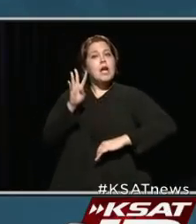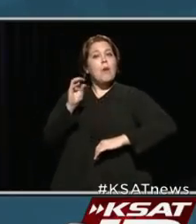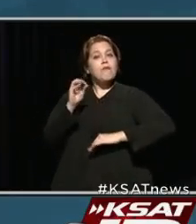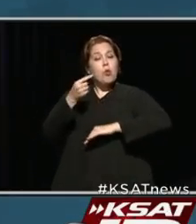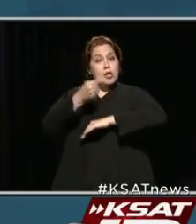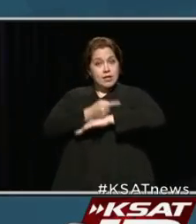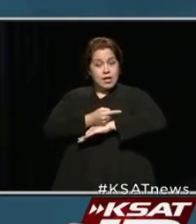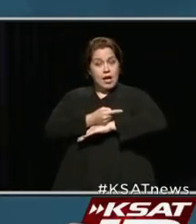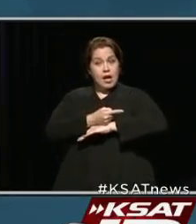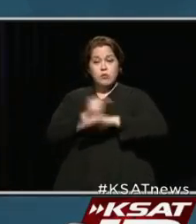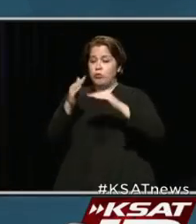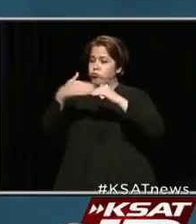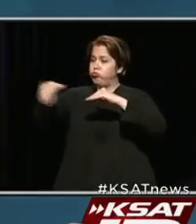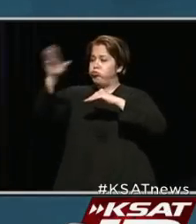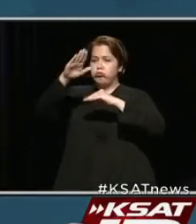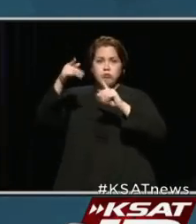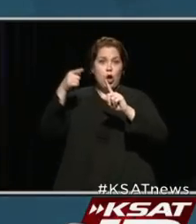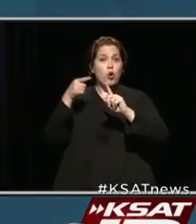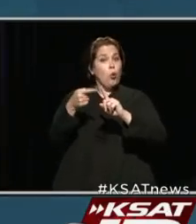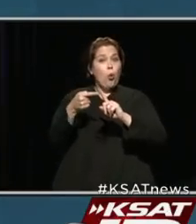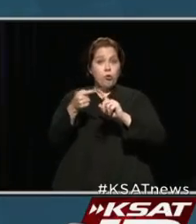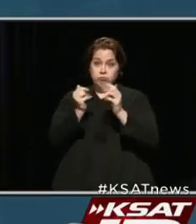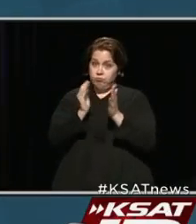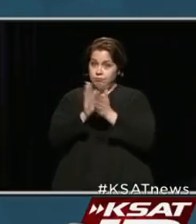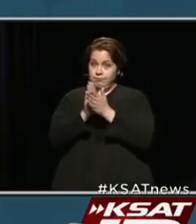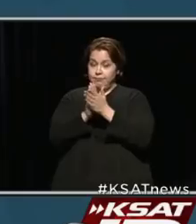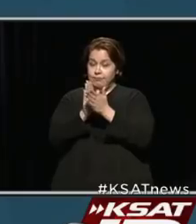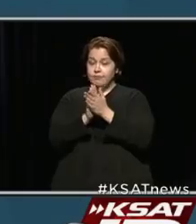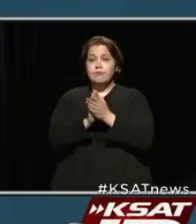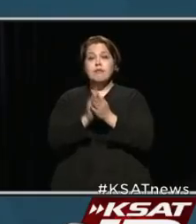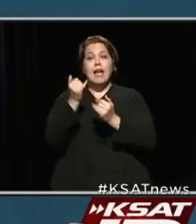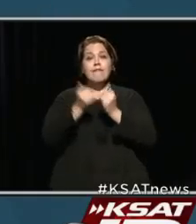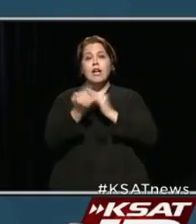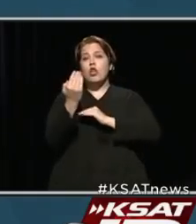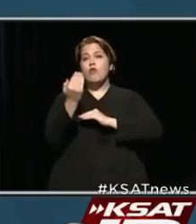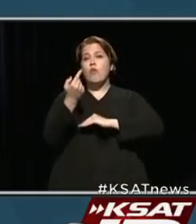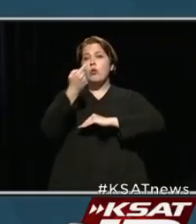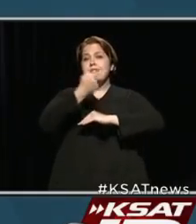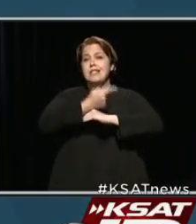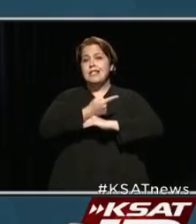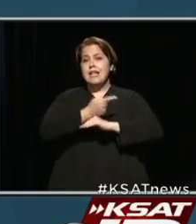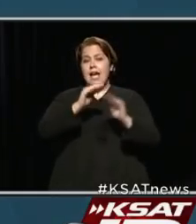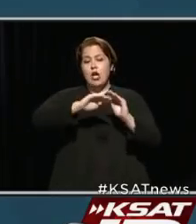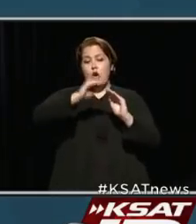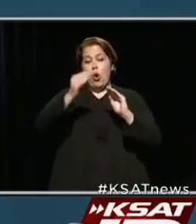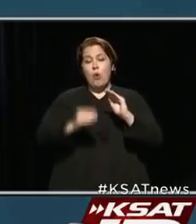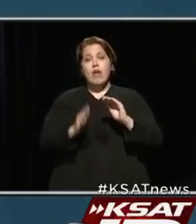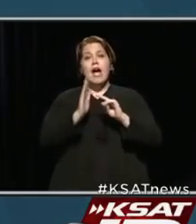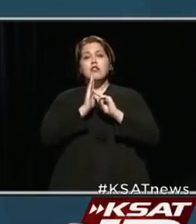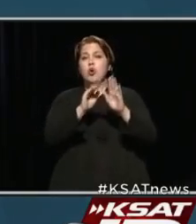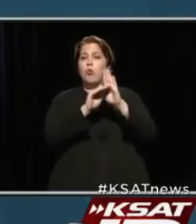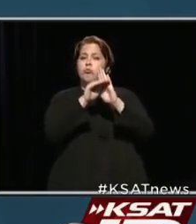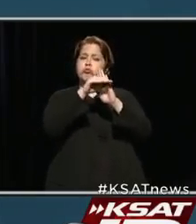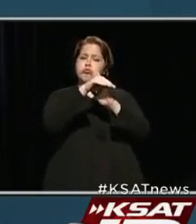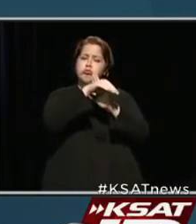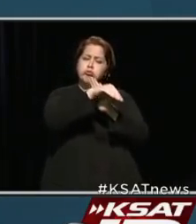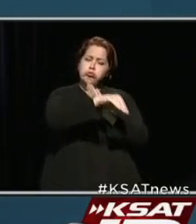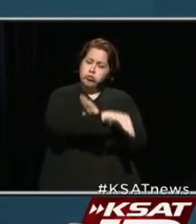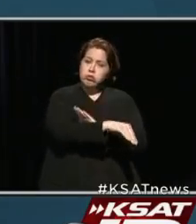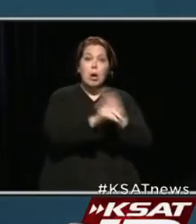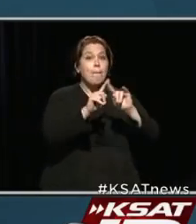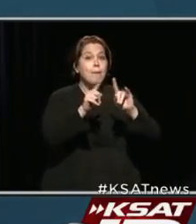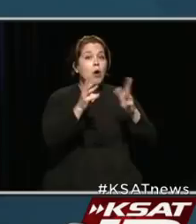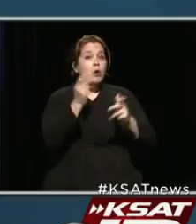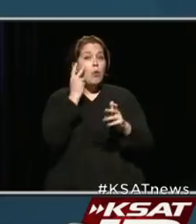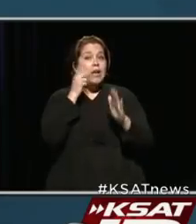which is above our threshold, which is good. And finally, the 14-day case curve has shown a steady decline, but we want to